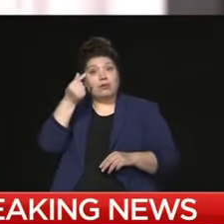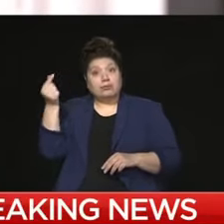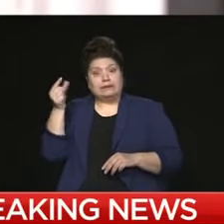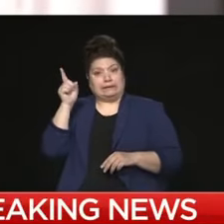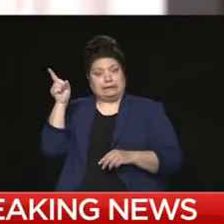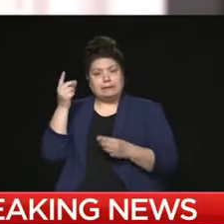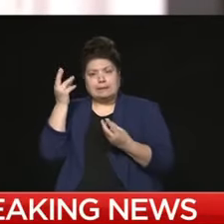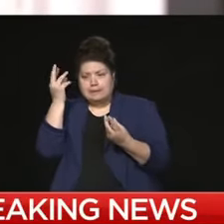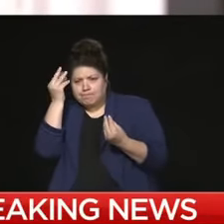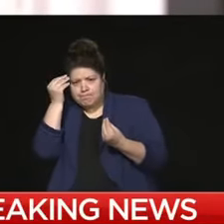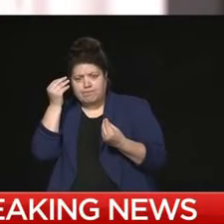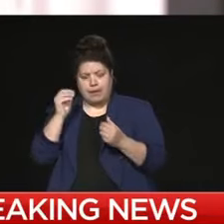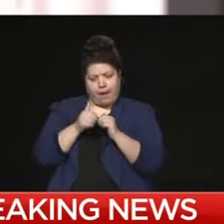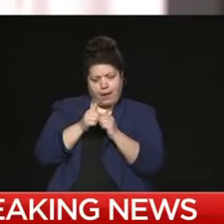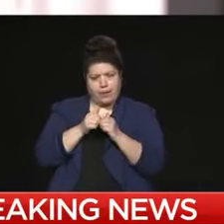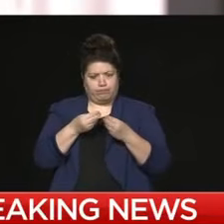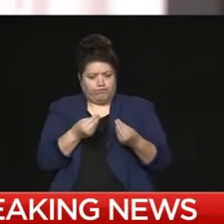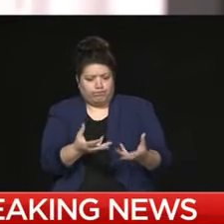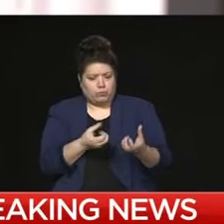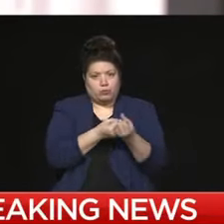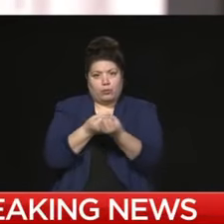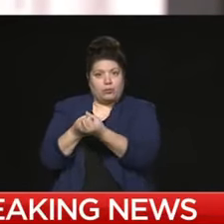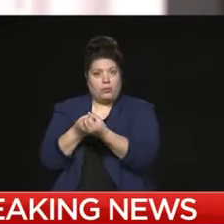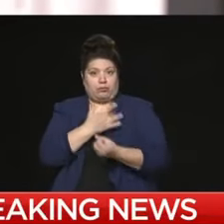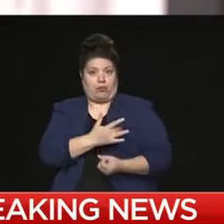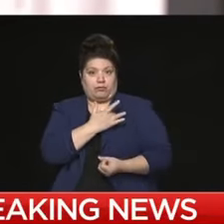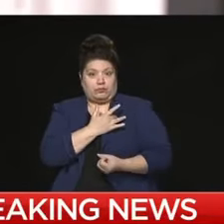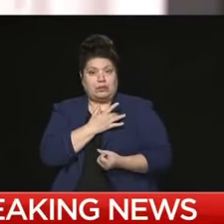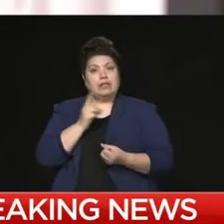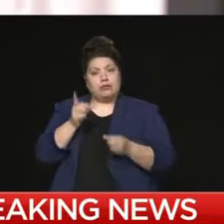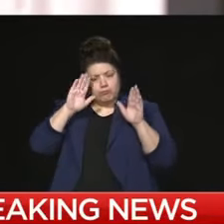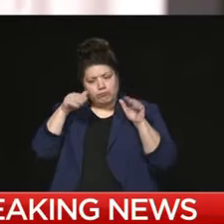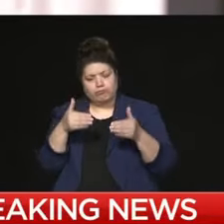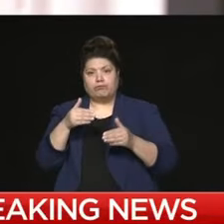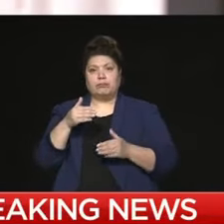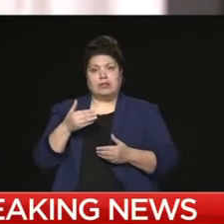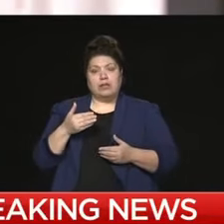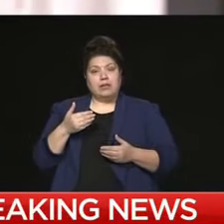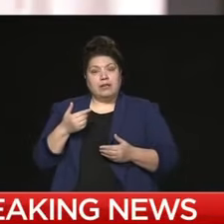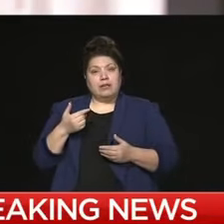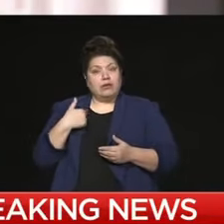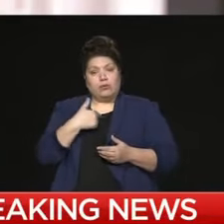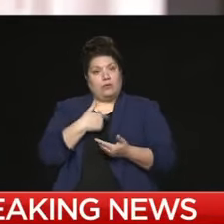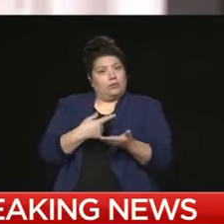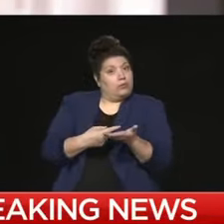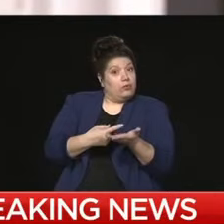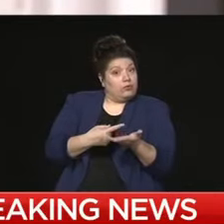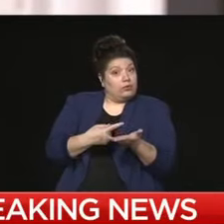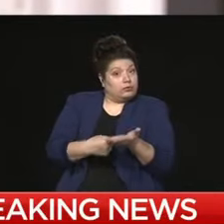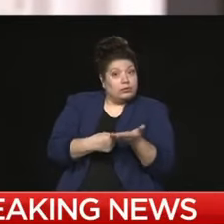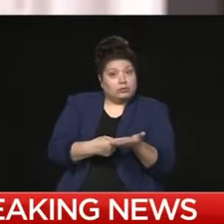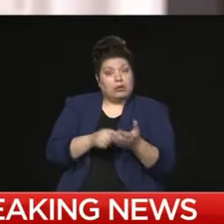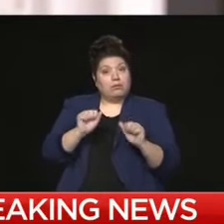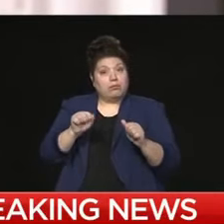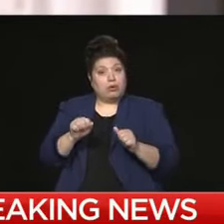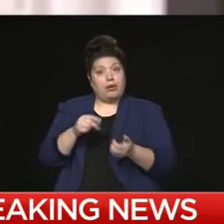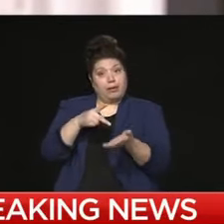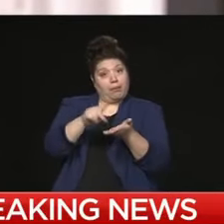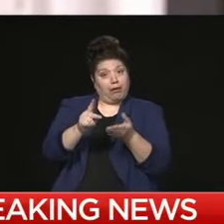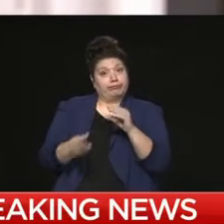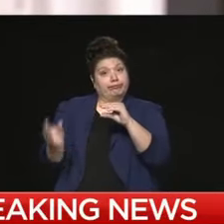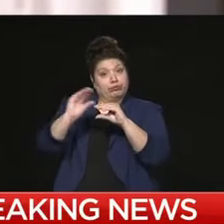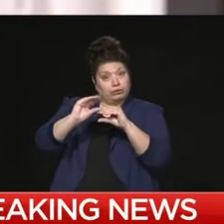at ways to support the provinces as they deal with this issue. We're discussing pay top-ups for